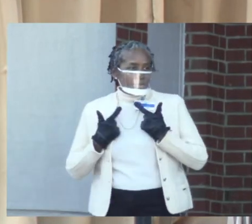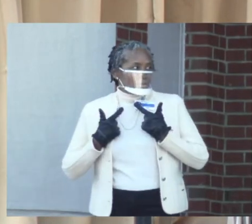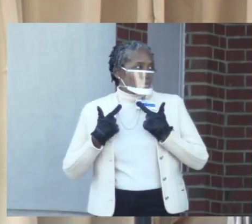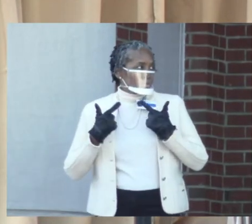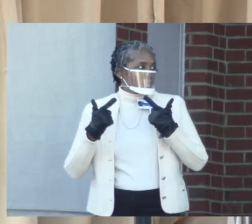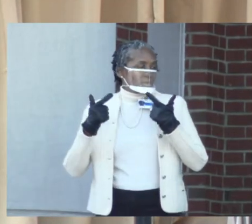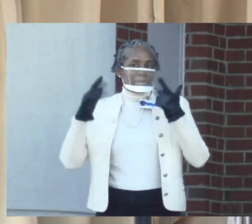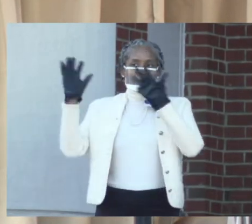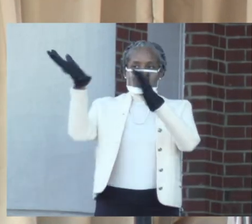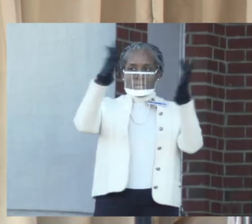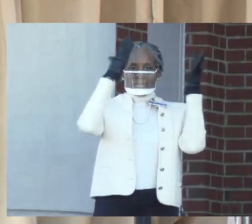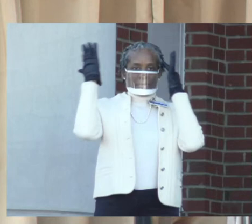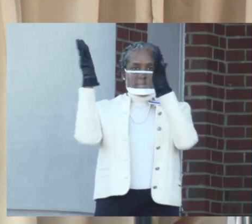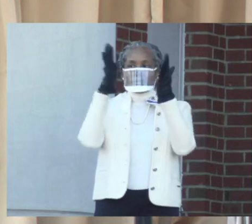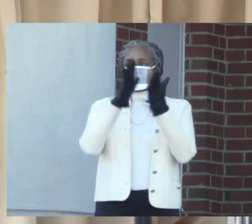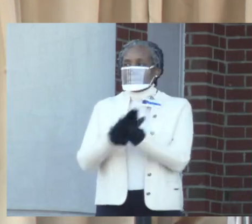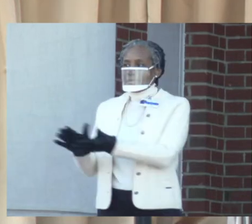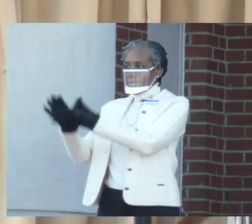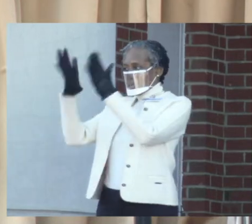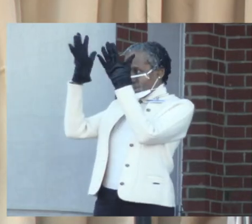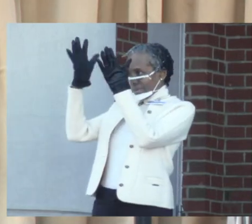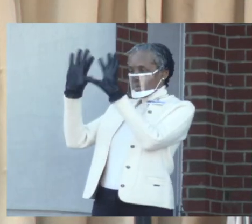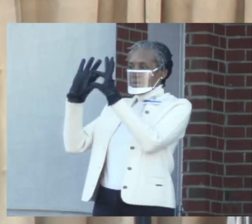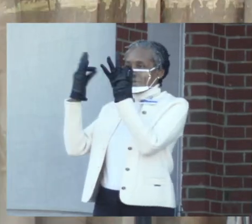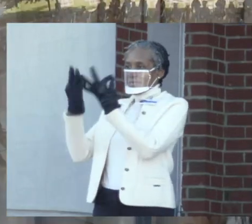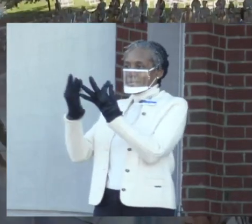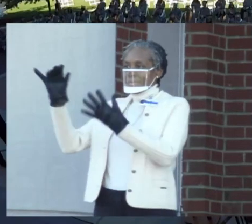of applause as we get ready to celebrate you.